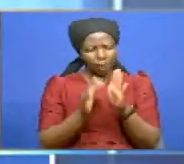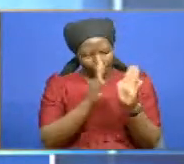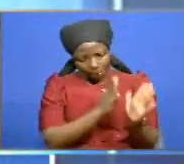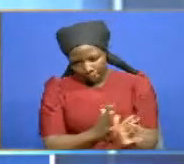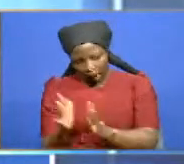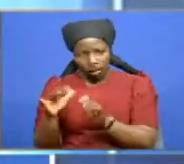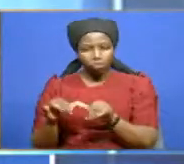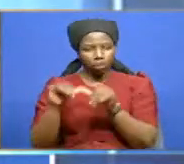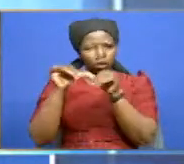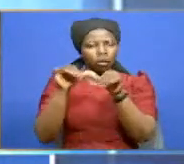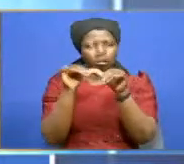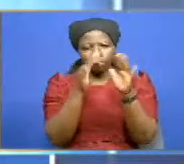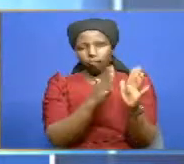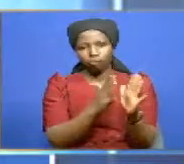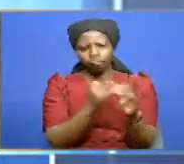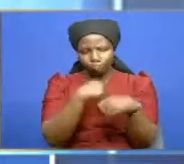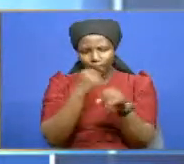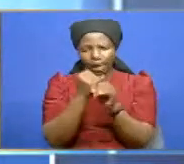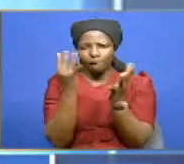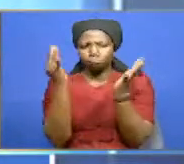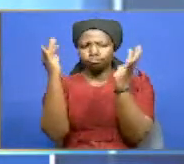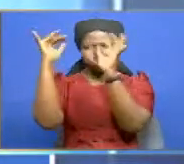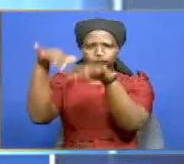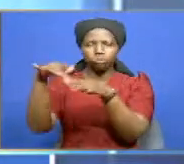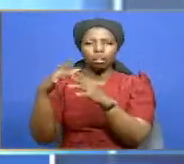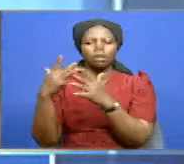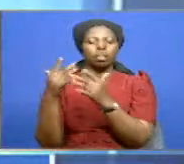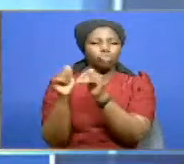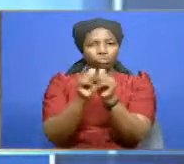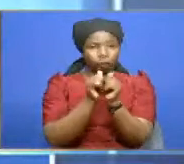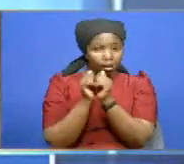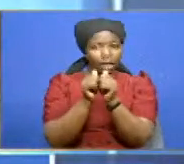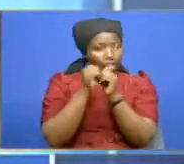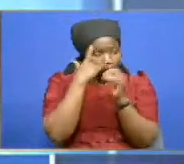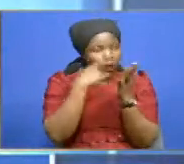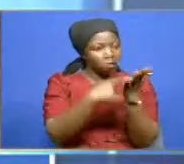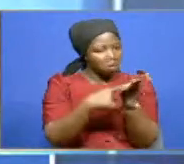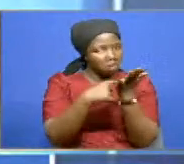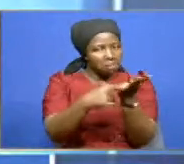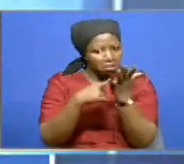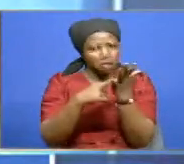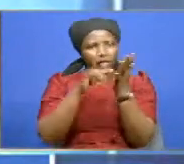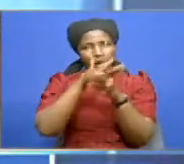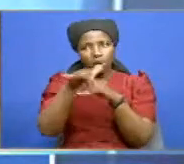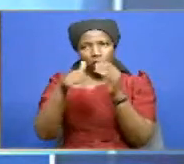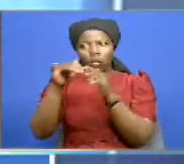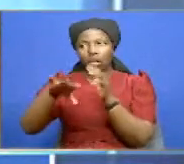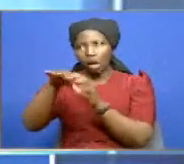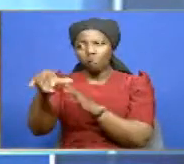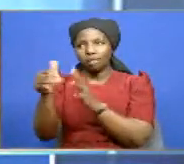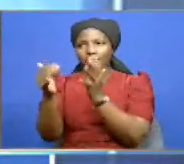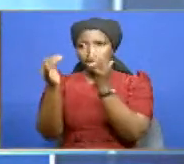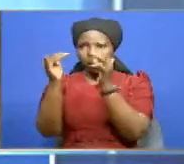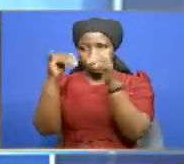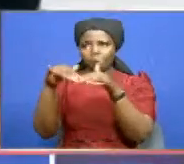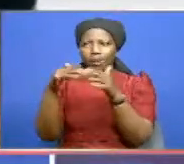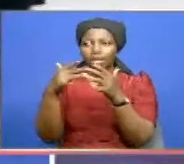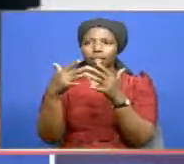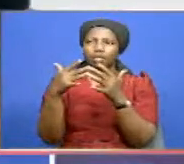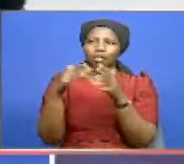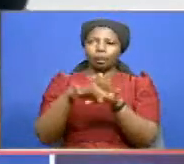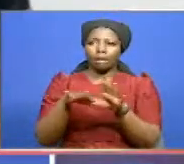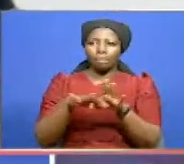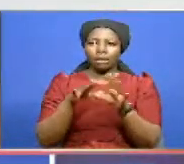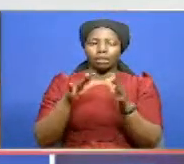ya kuandaa mkutano wa pamoja wa mashauriano kati ya wabunge wa viongozi wa kaunti tarehe 9 mwezi ujao.